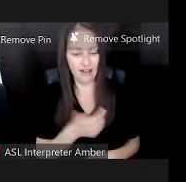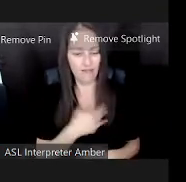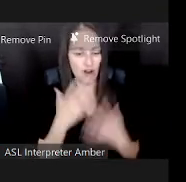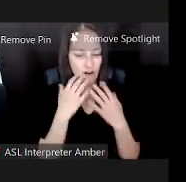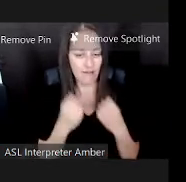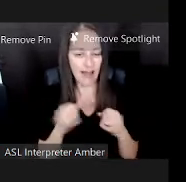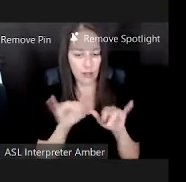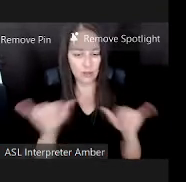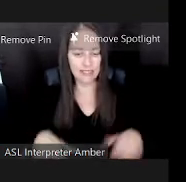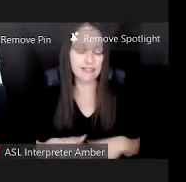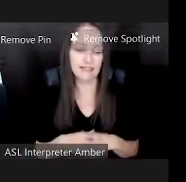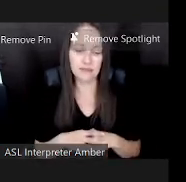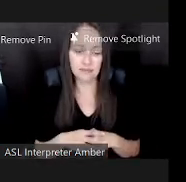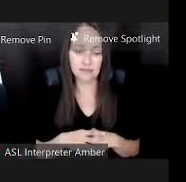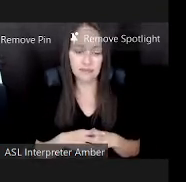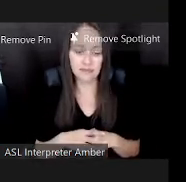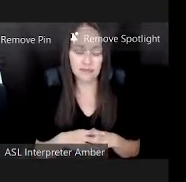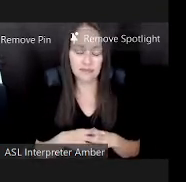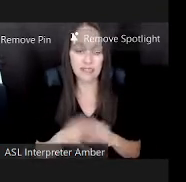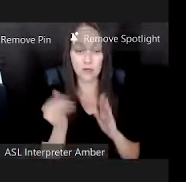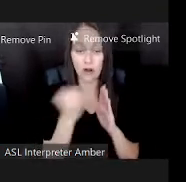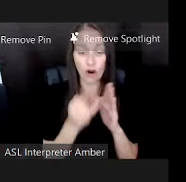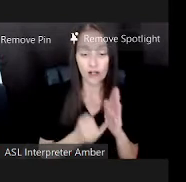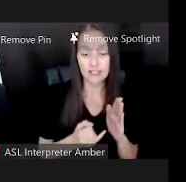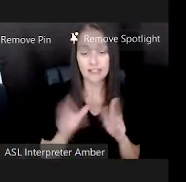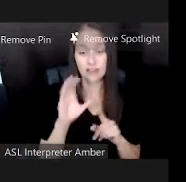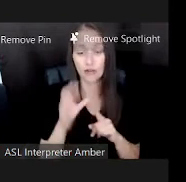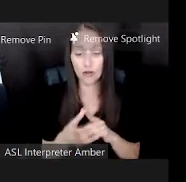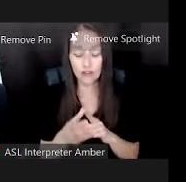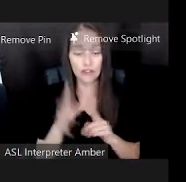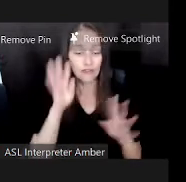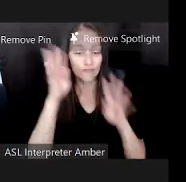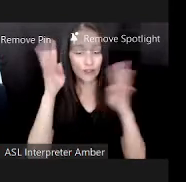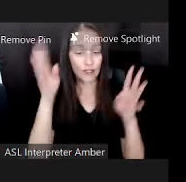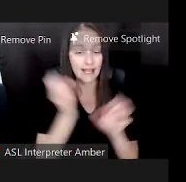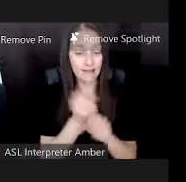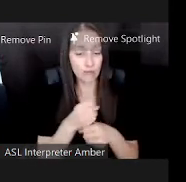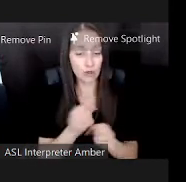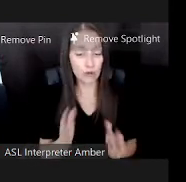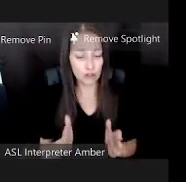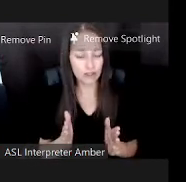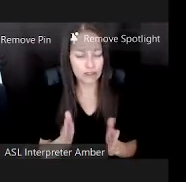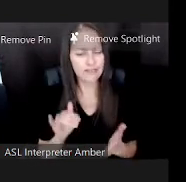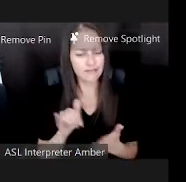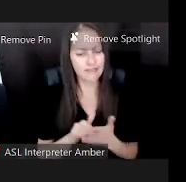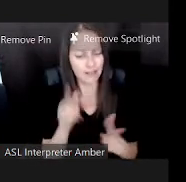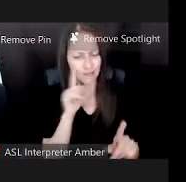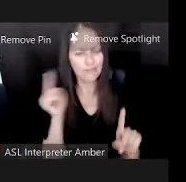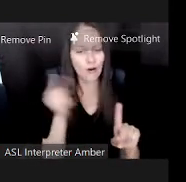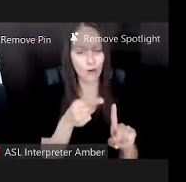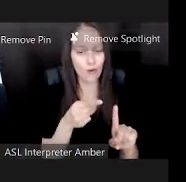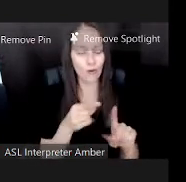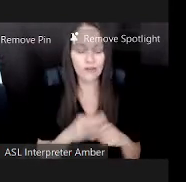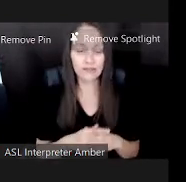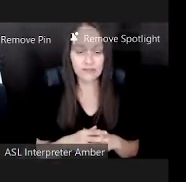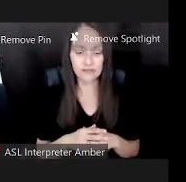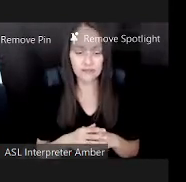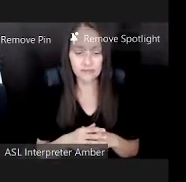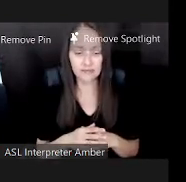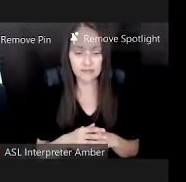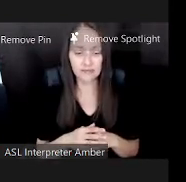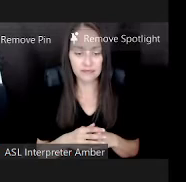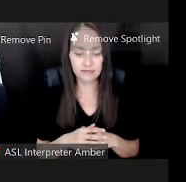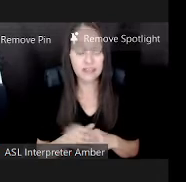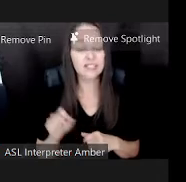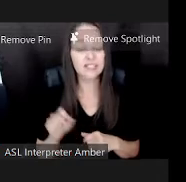artists, culture, creative producers, all of us are working on. And when you bring that exchange practice of an artist